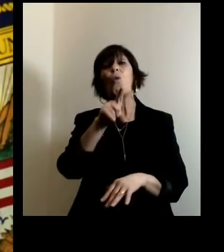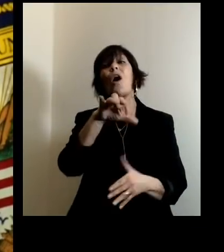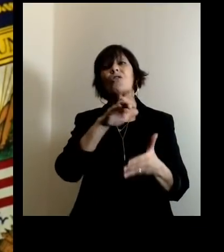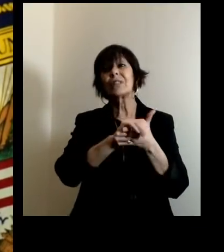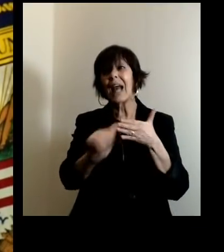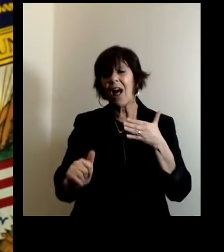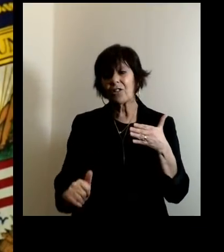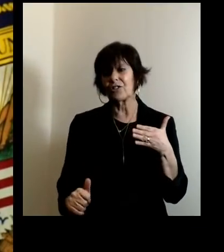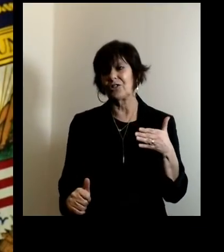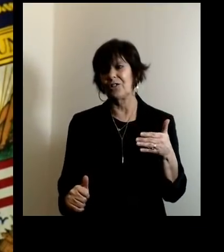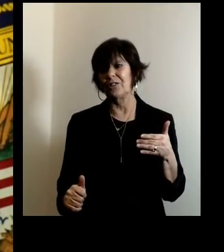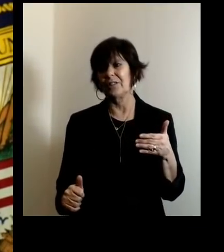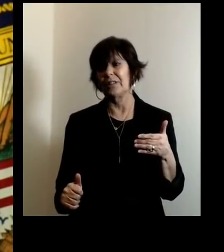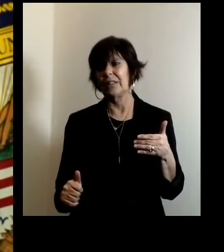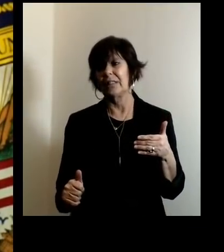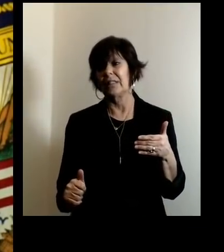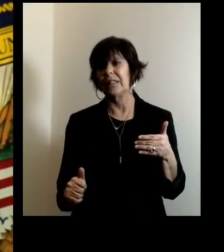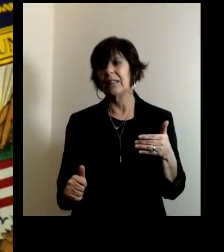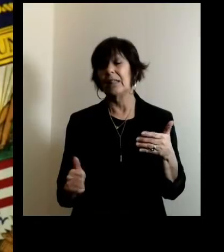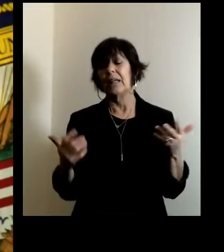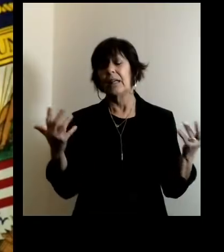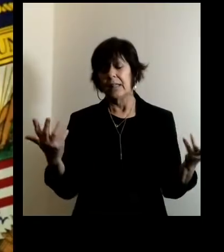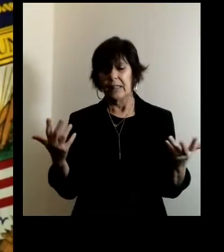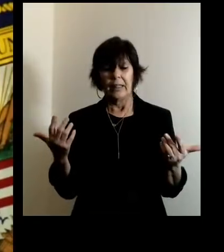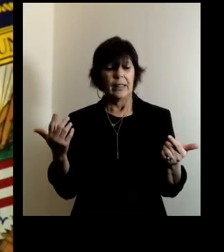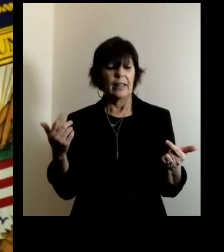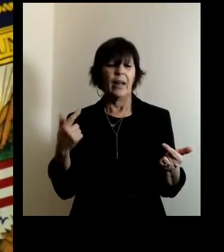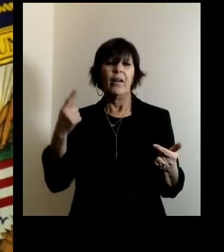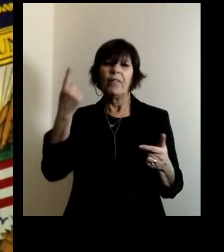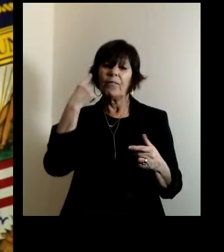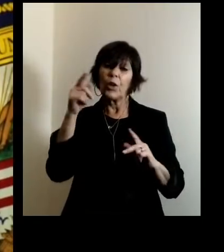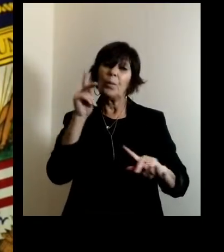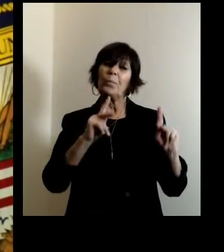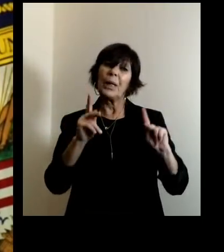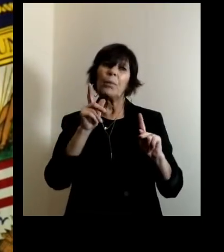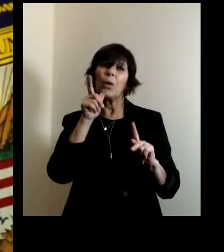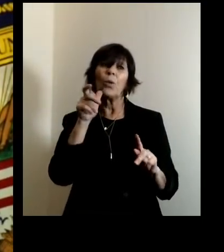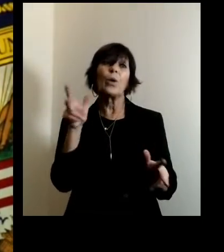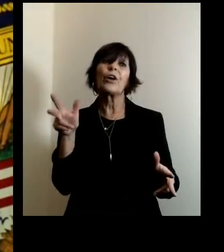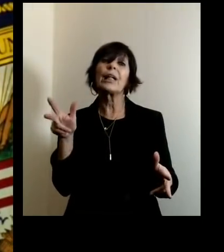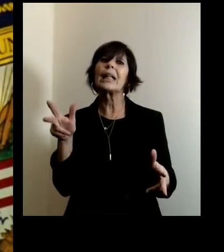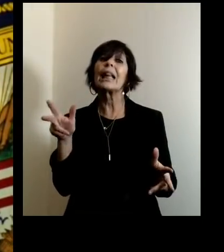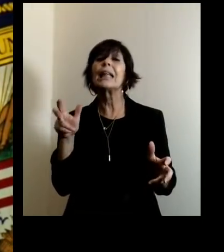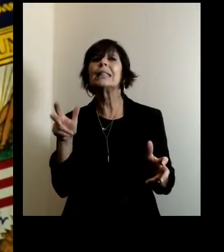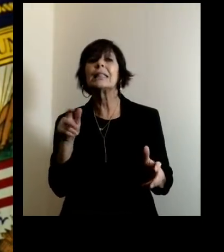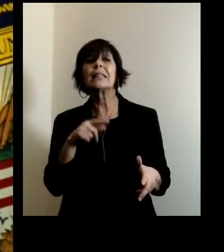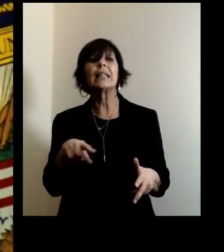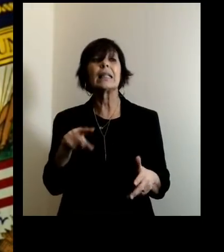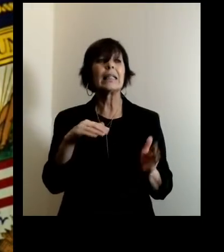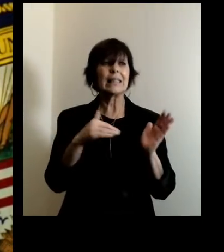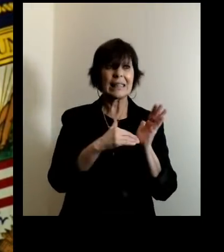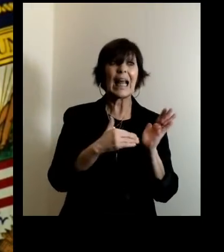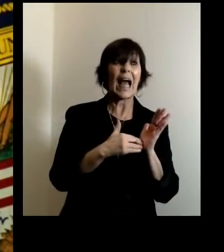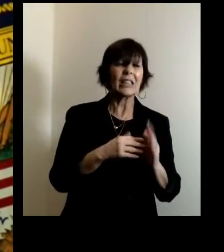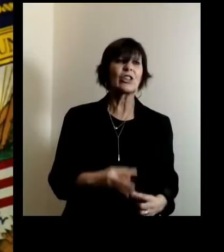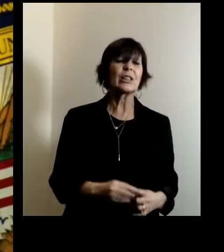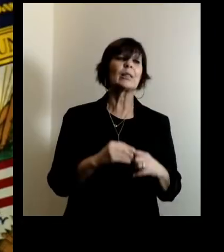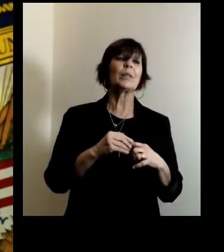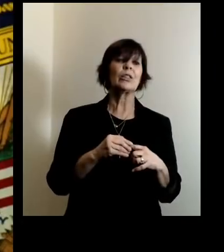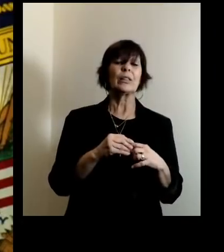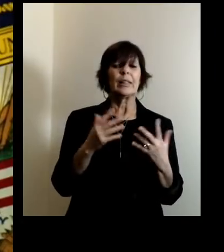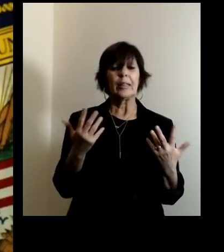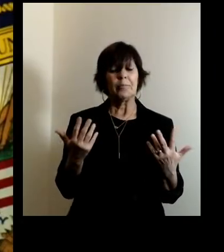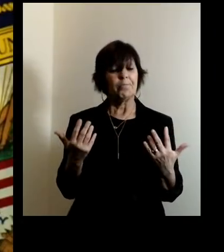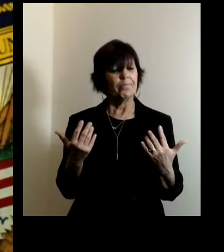more. So, I mean, just for folks who are listening, if doctors especially, I